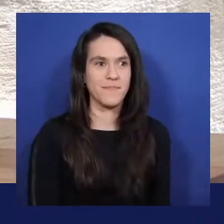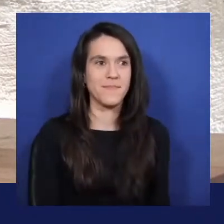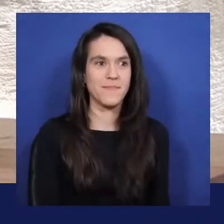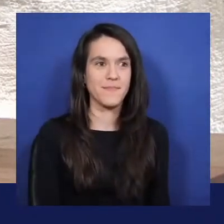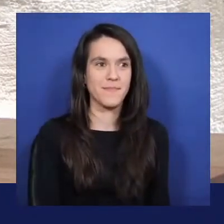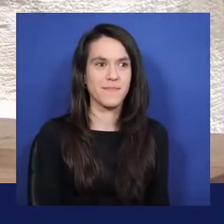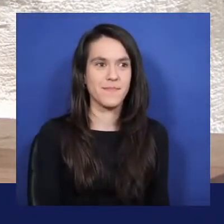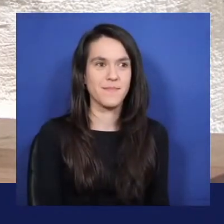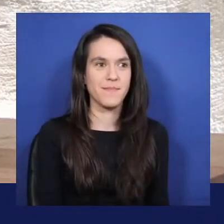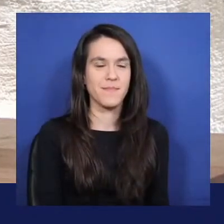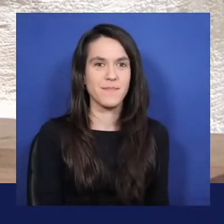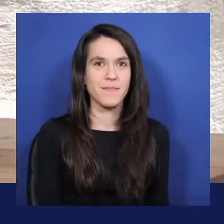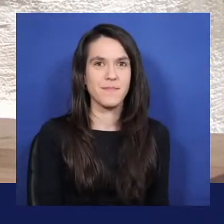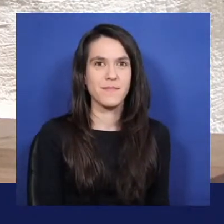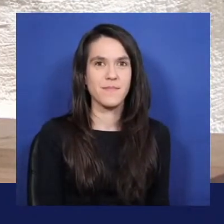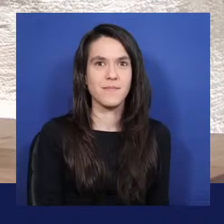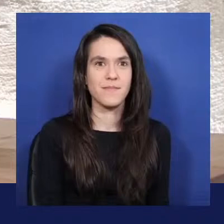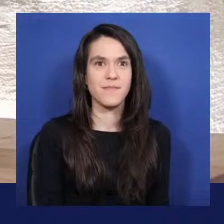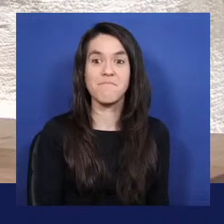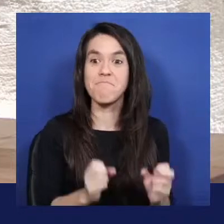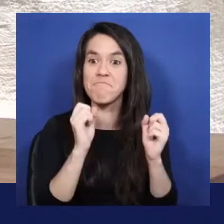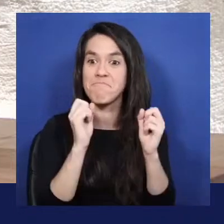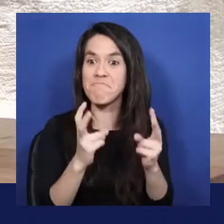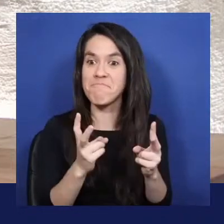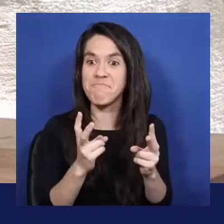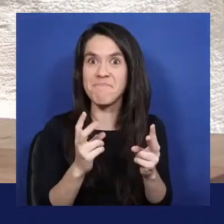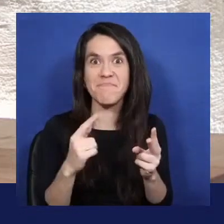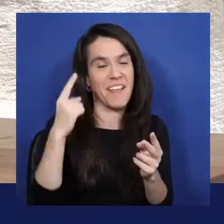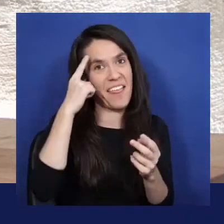That's cool. Looks like we have another guest, Willem.